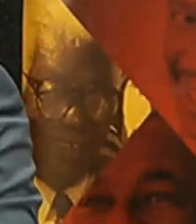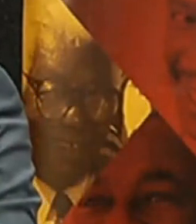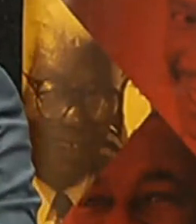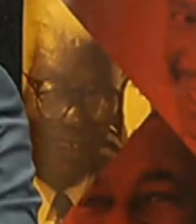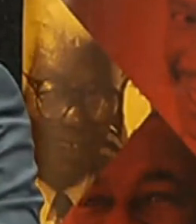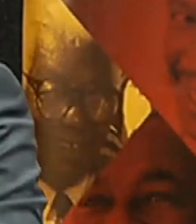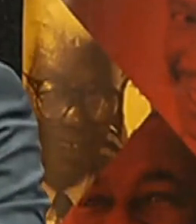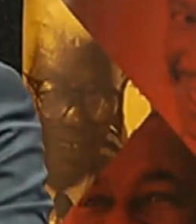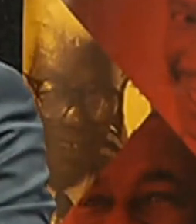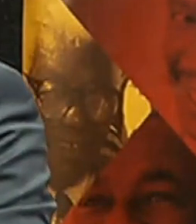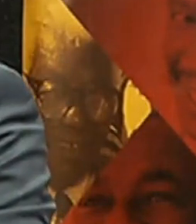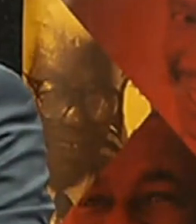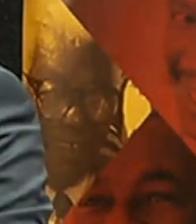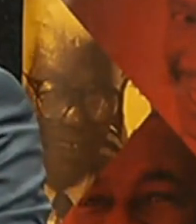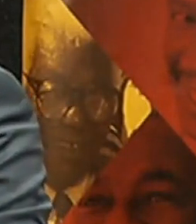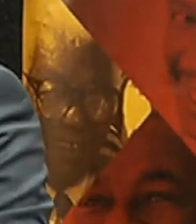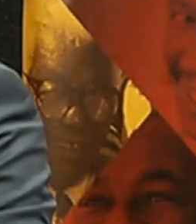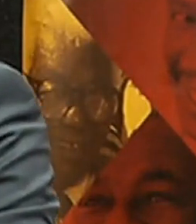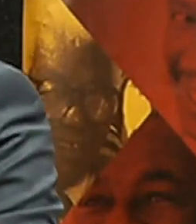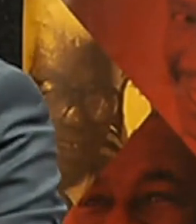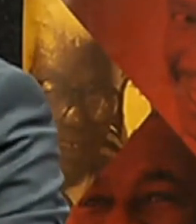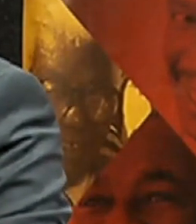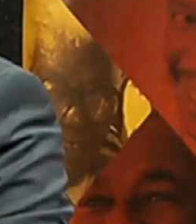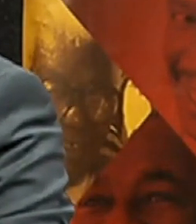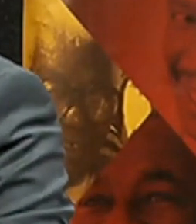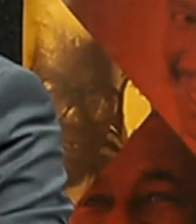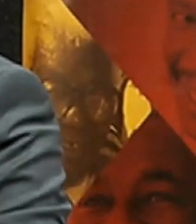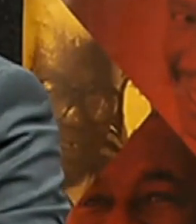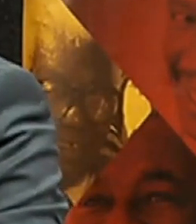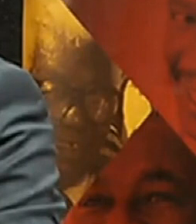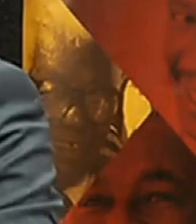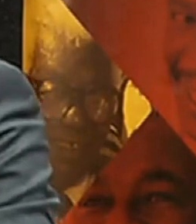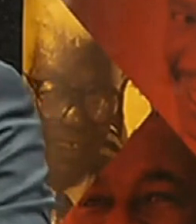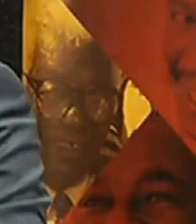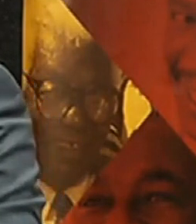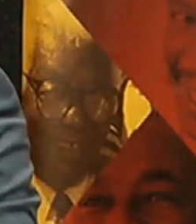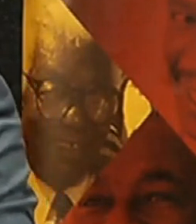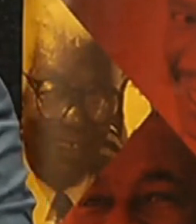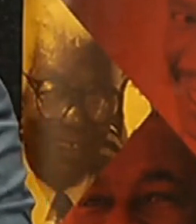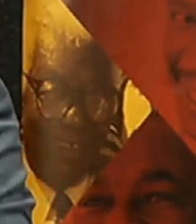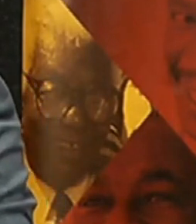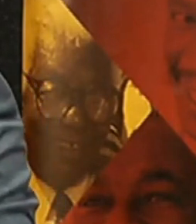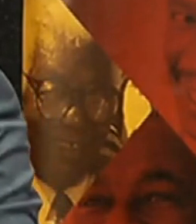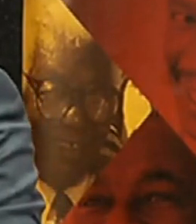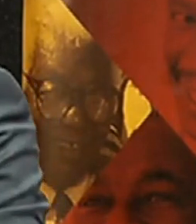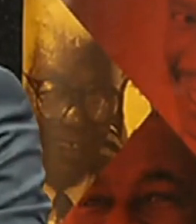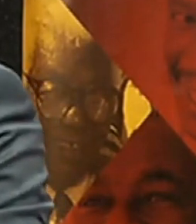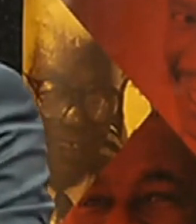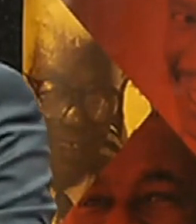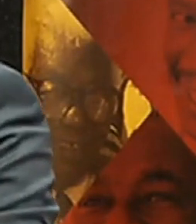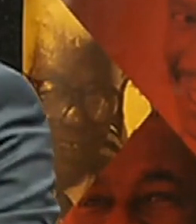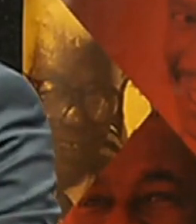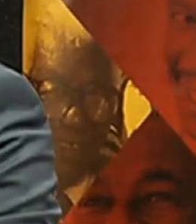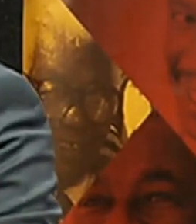ensuring that perpetrators are brought to book whilst taking good care of survivors. All of us must